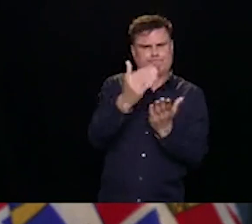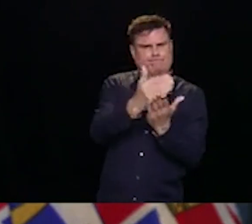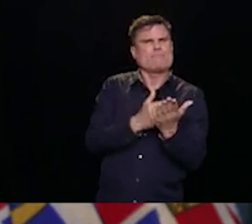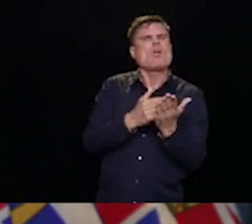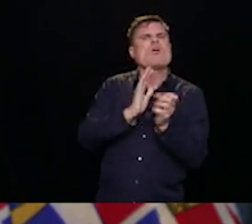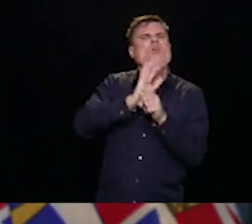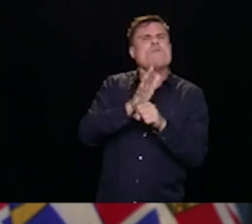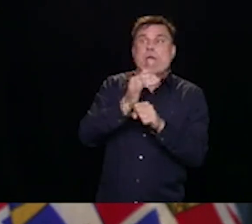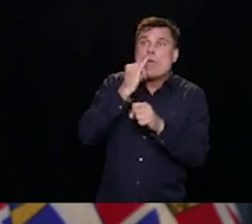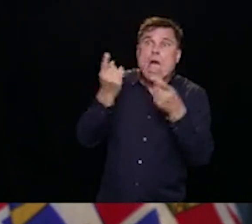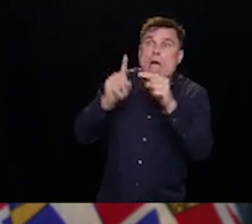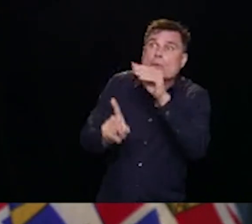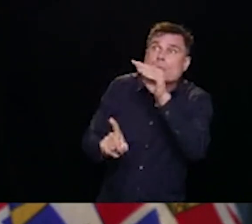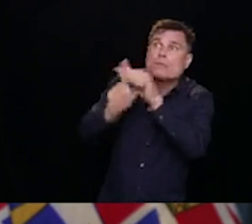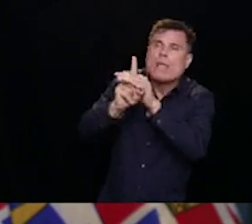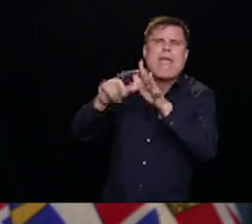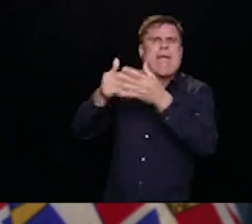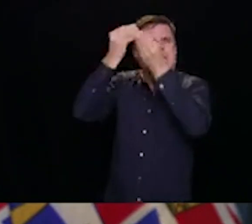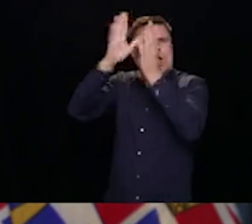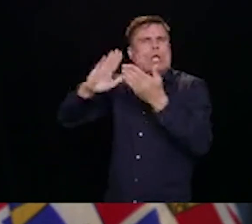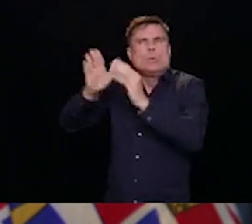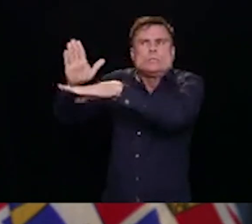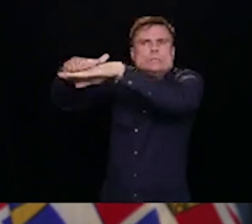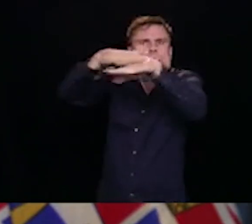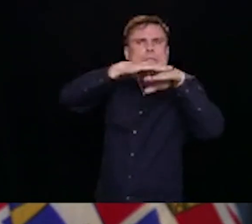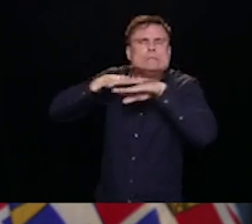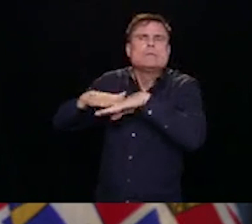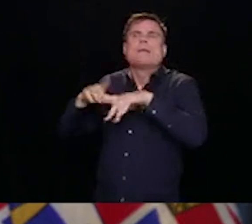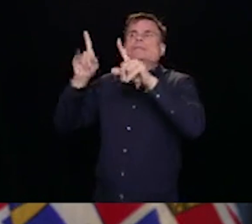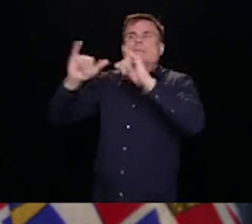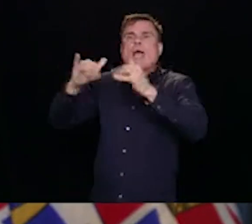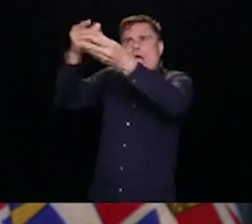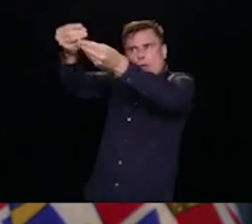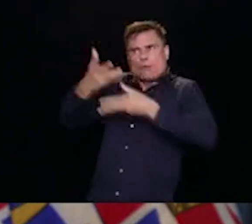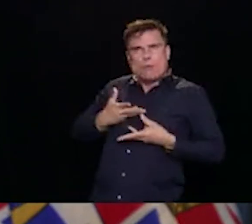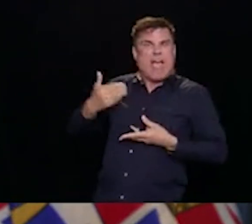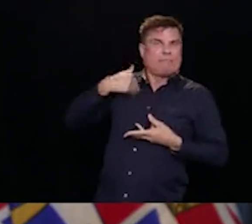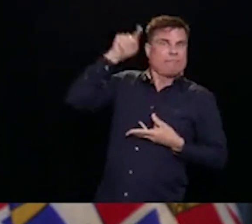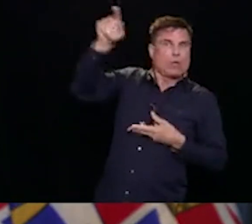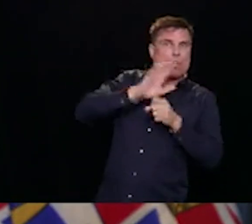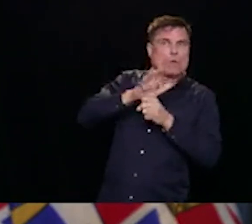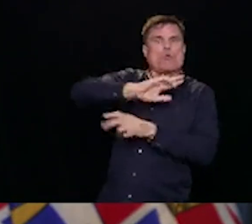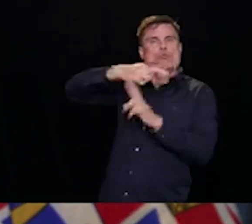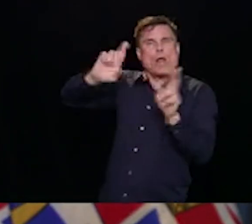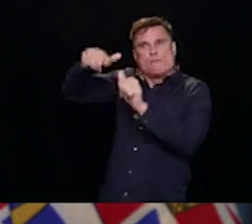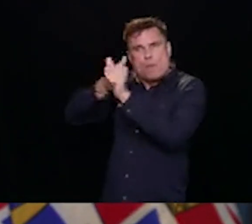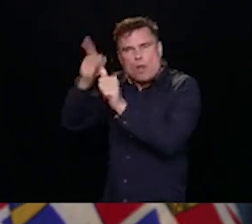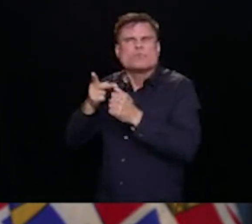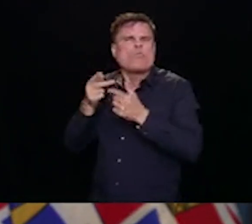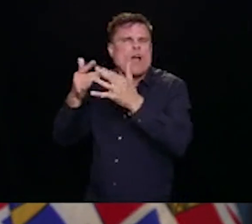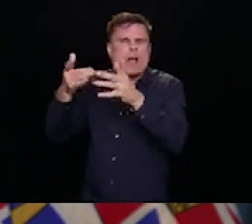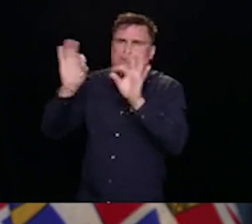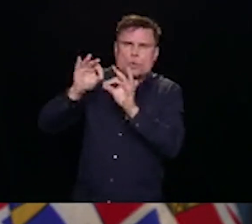with communities to make sure that if people do test positive, we are able to work together to support them and manage that. So those